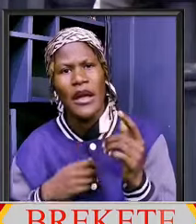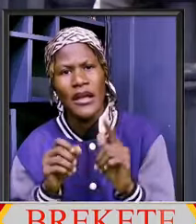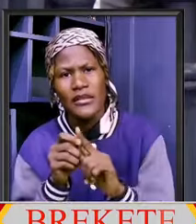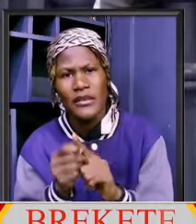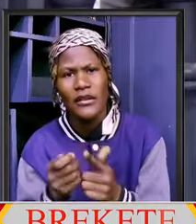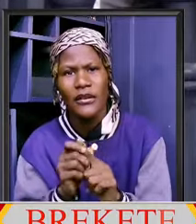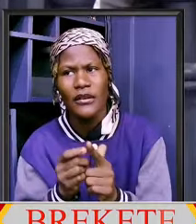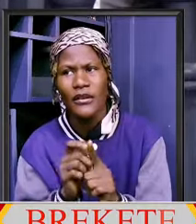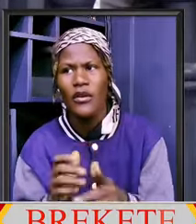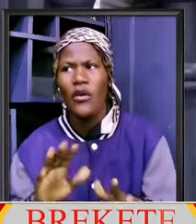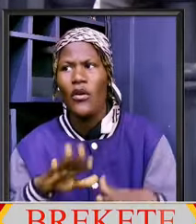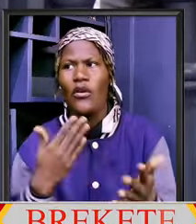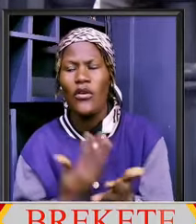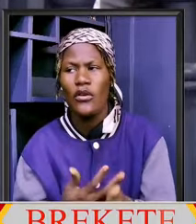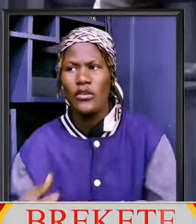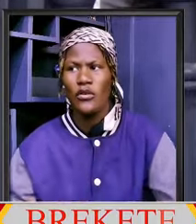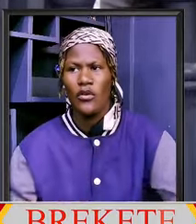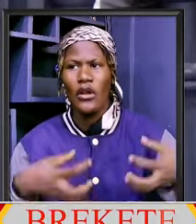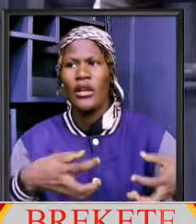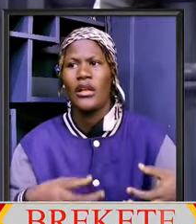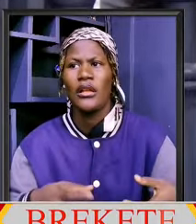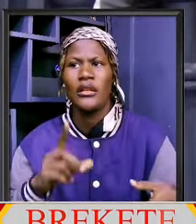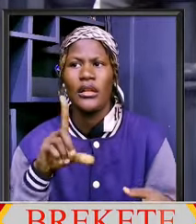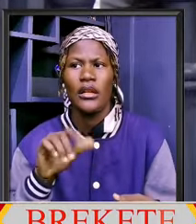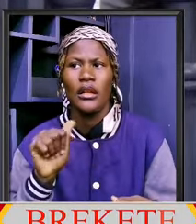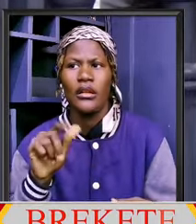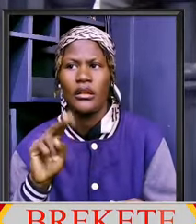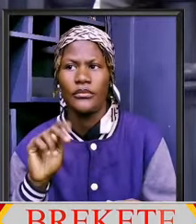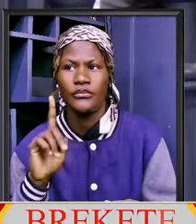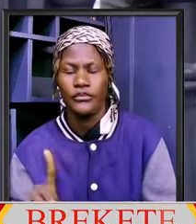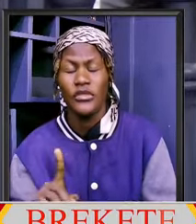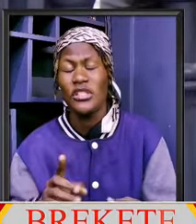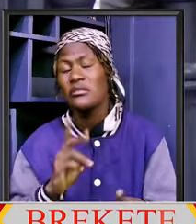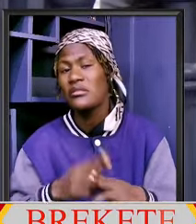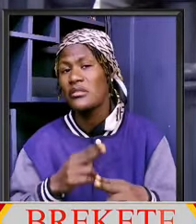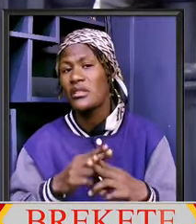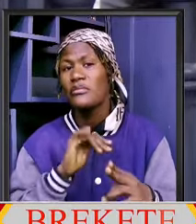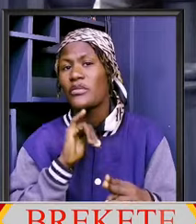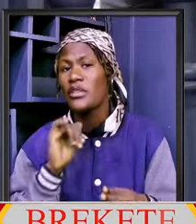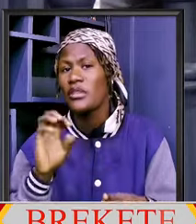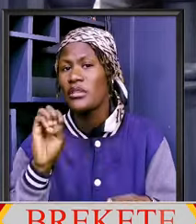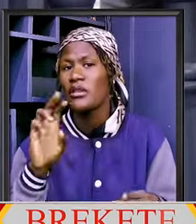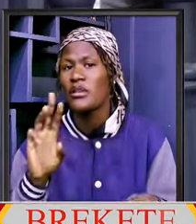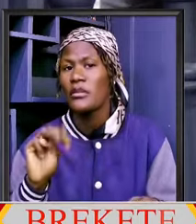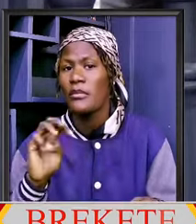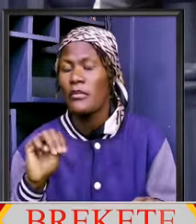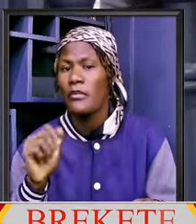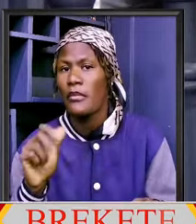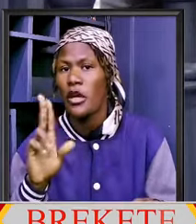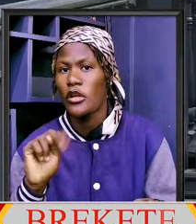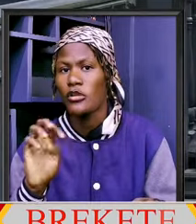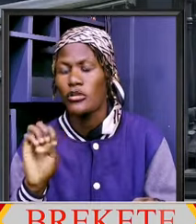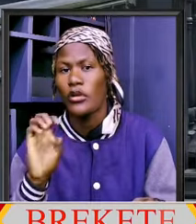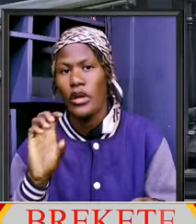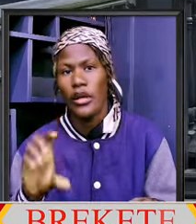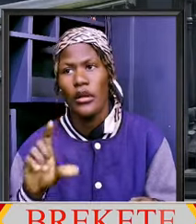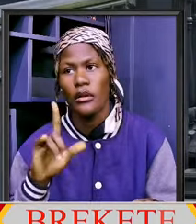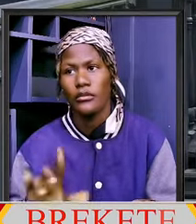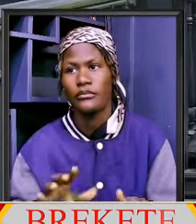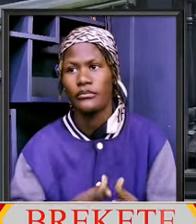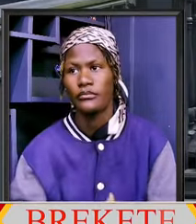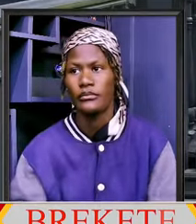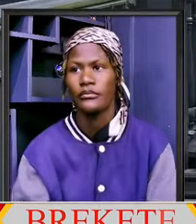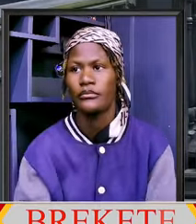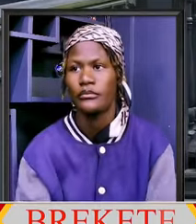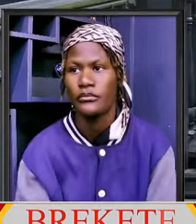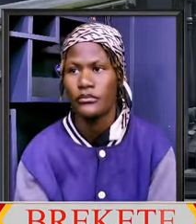Oh, he collect the land. He named the Emmanuel for English. The team language, Aka Umu.